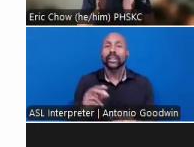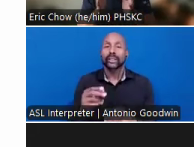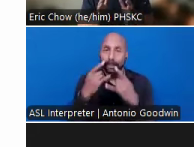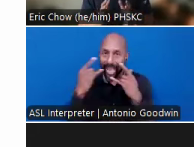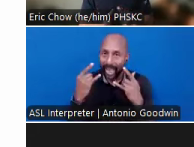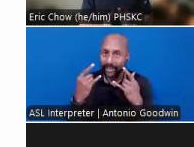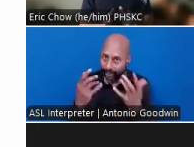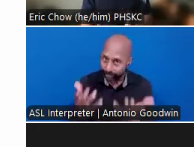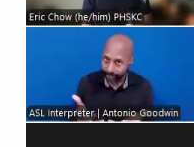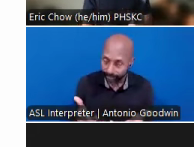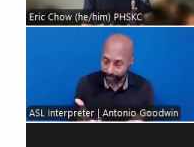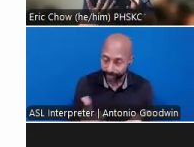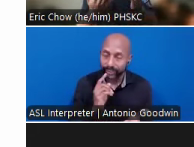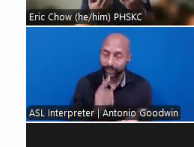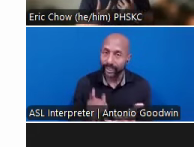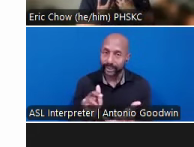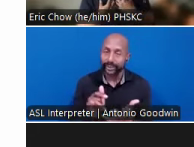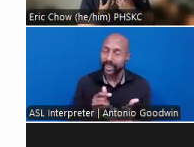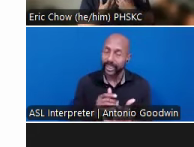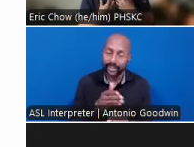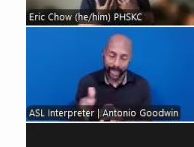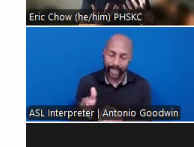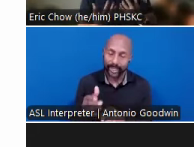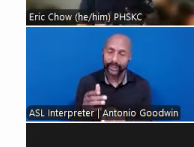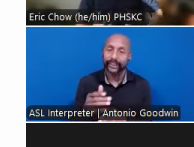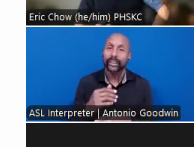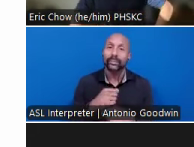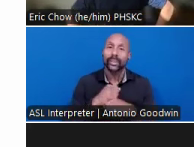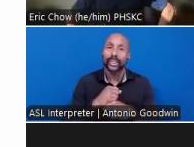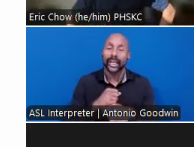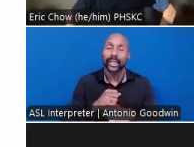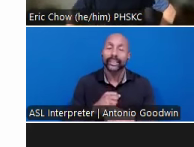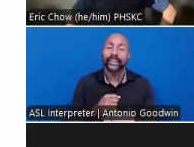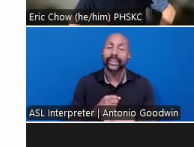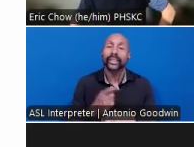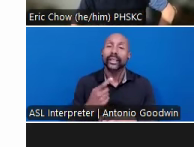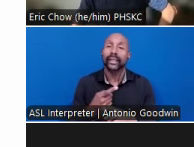That's a really core part of protecting us from getting infection in the first place.